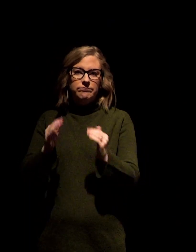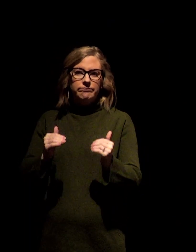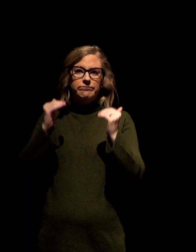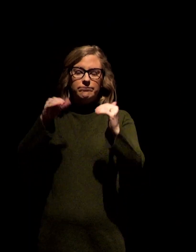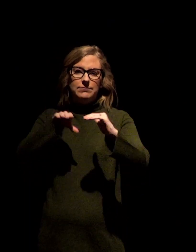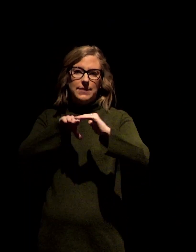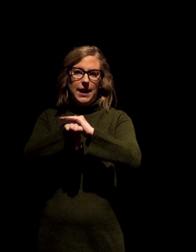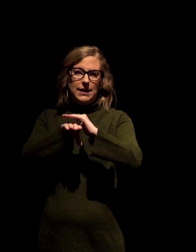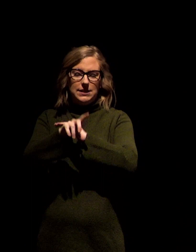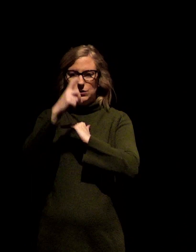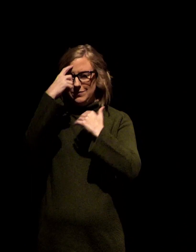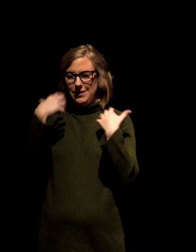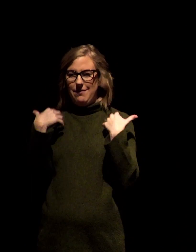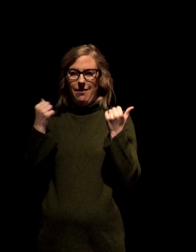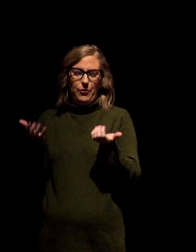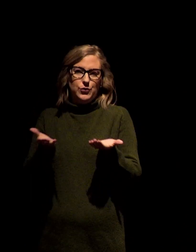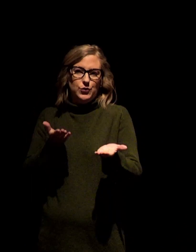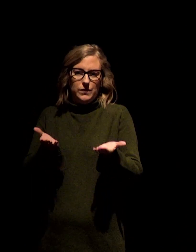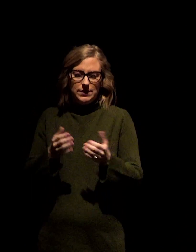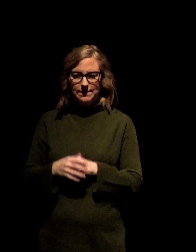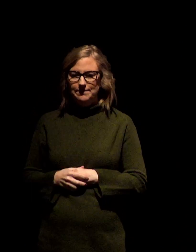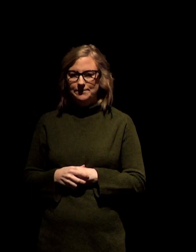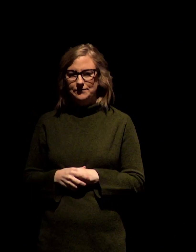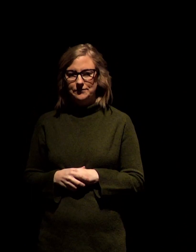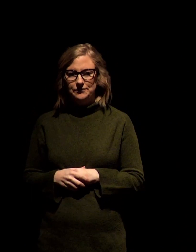to advance mental health equity.